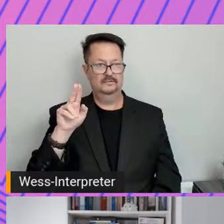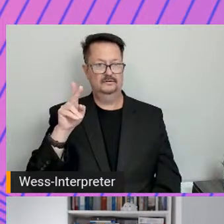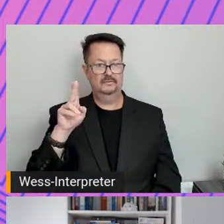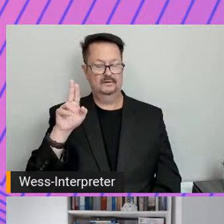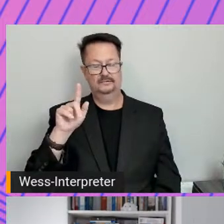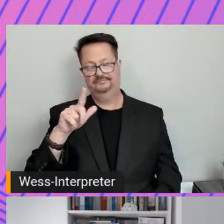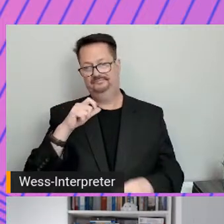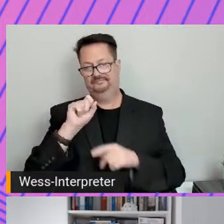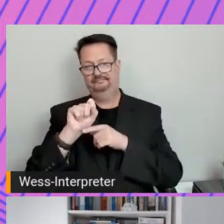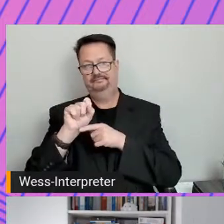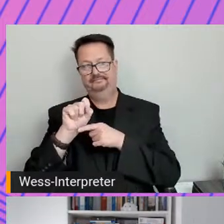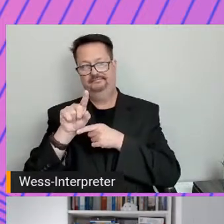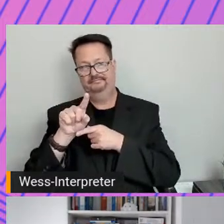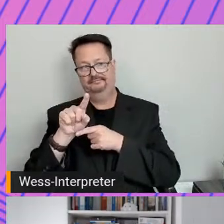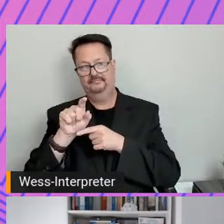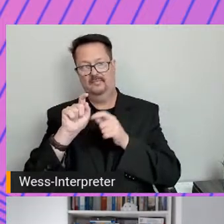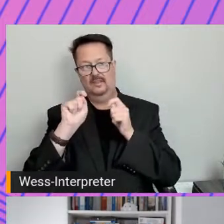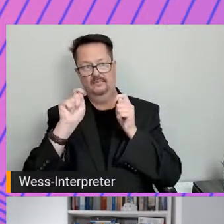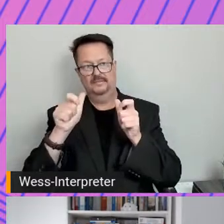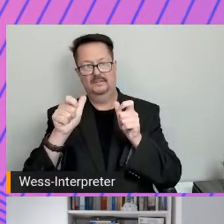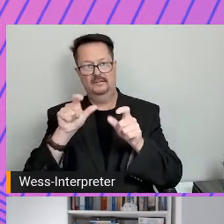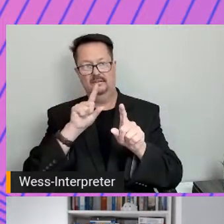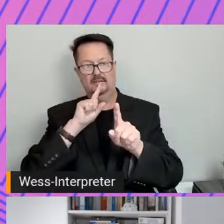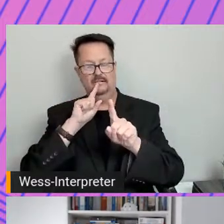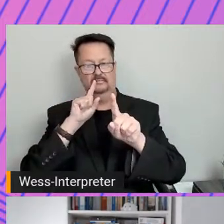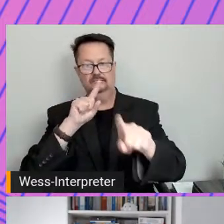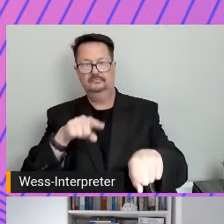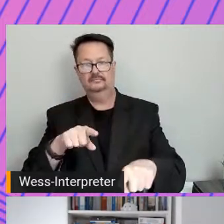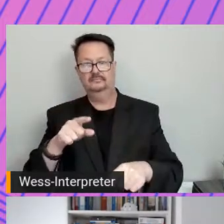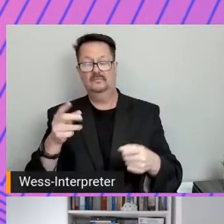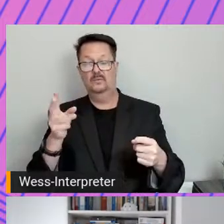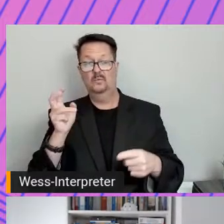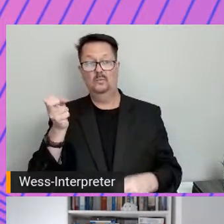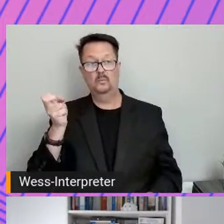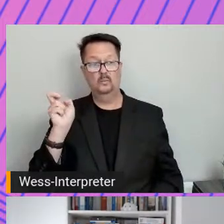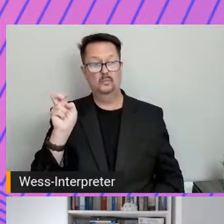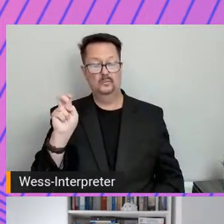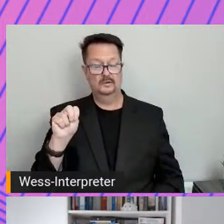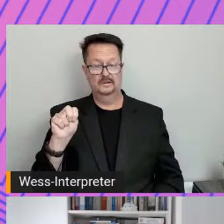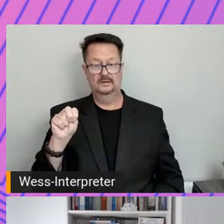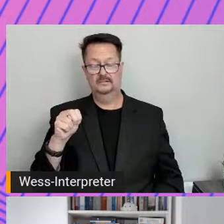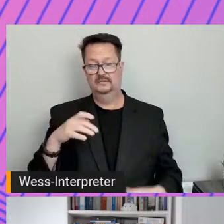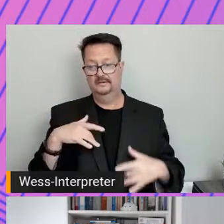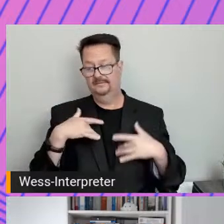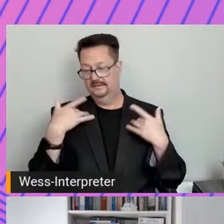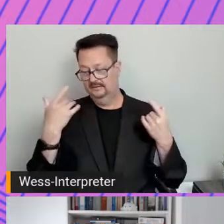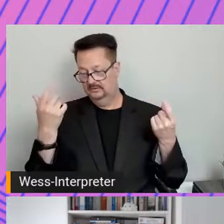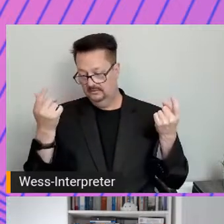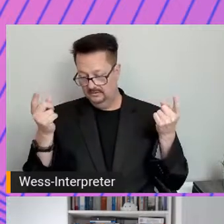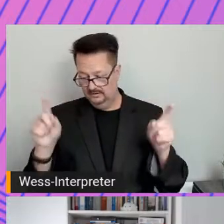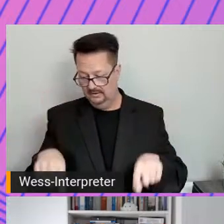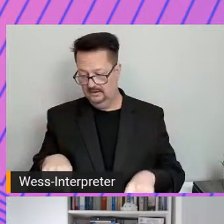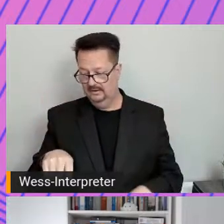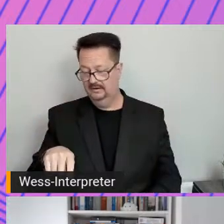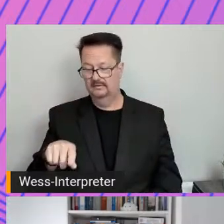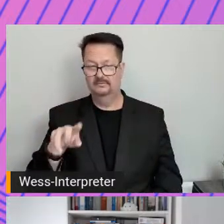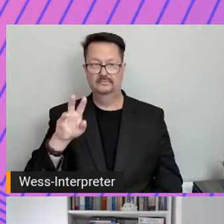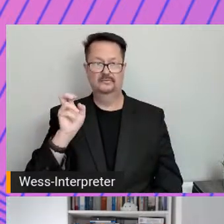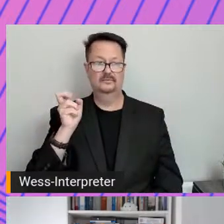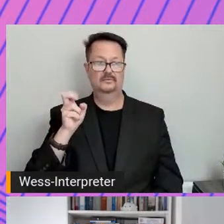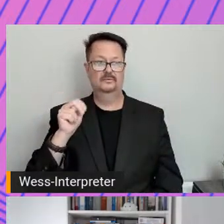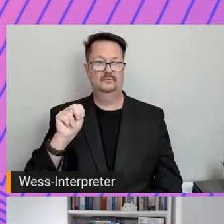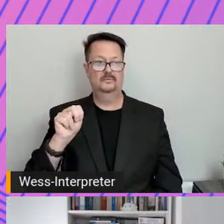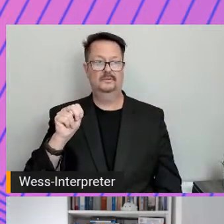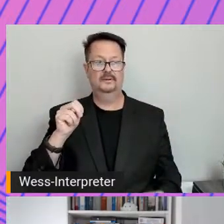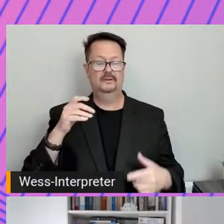it. But now when that happens, when an event arrives, when a web request arrives,